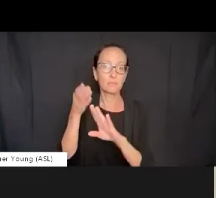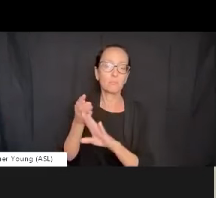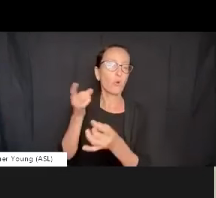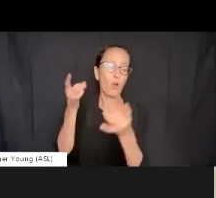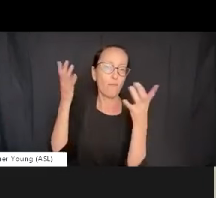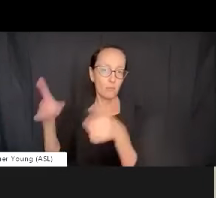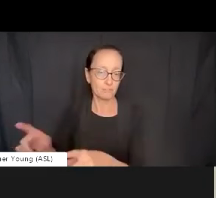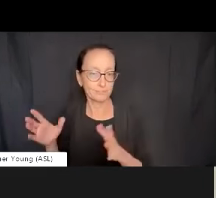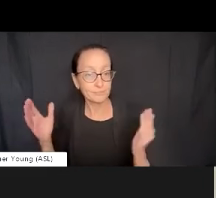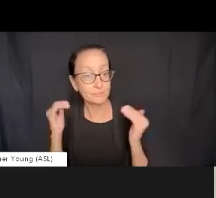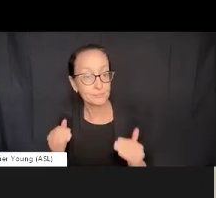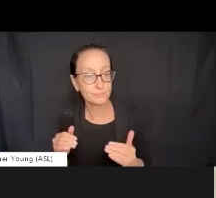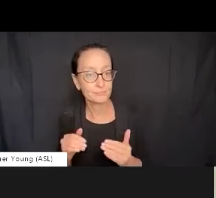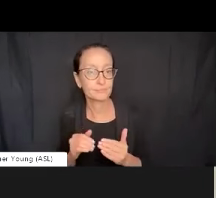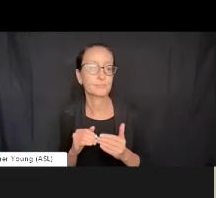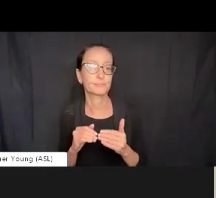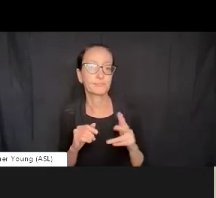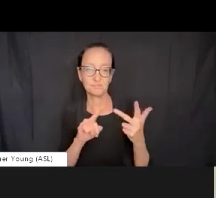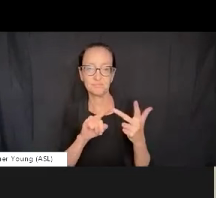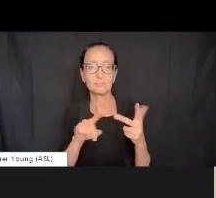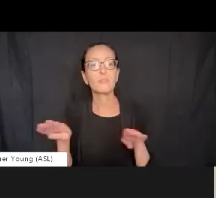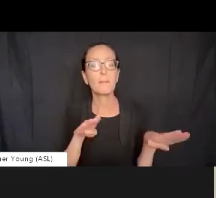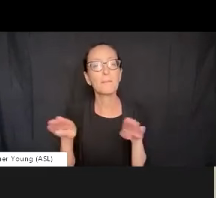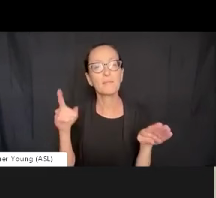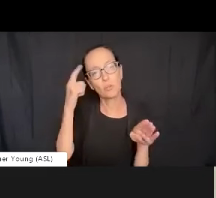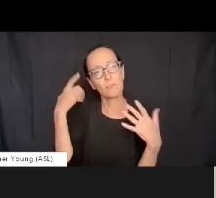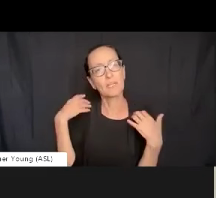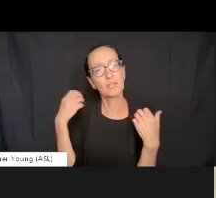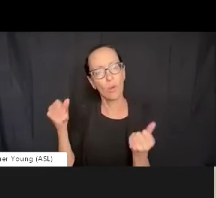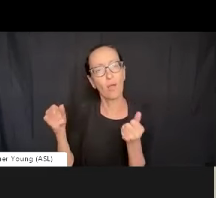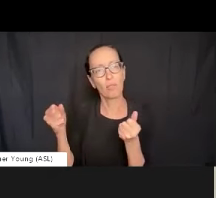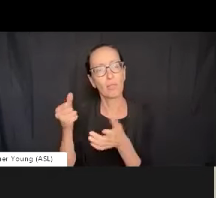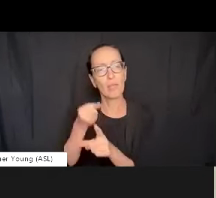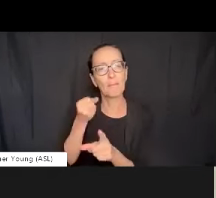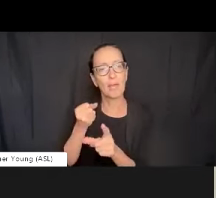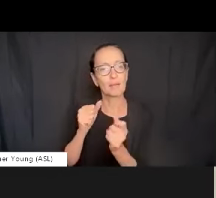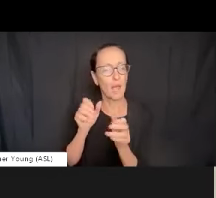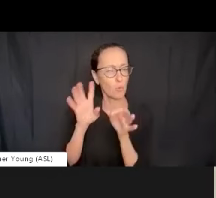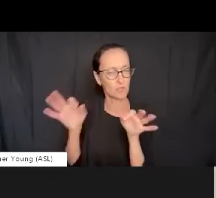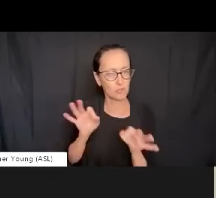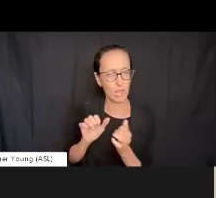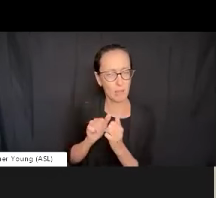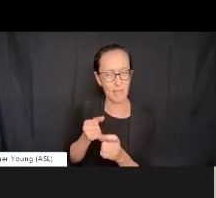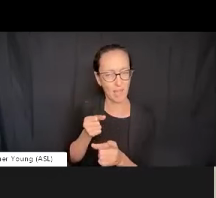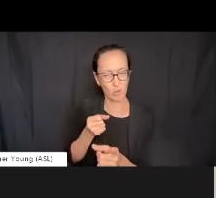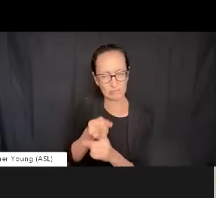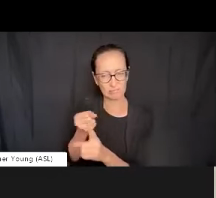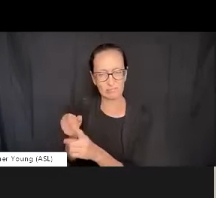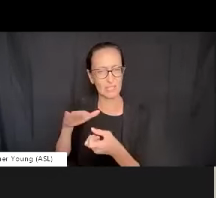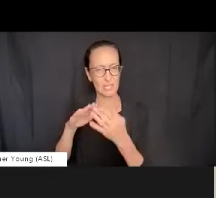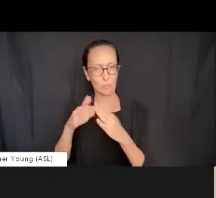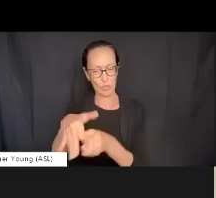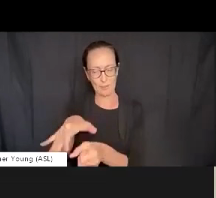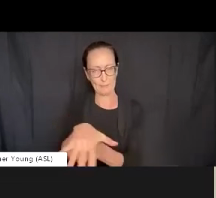tragedy. Third, we're going to describe behavioral and mental health impact on victims, survivors, and community members. And this is based upon